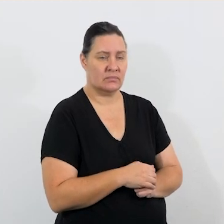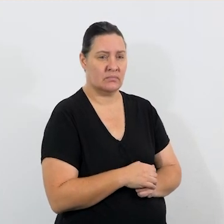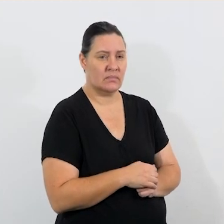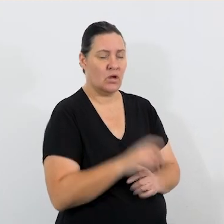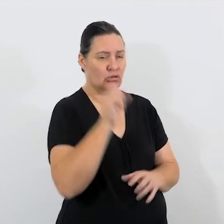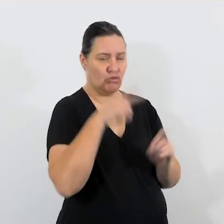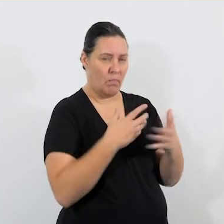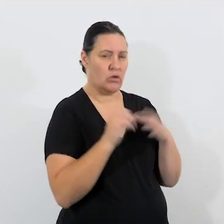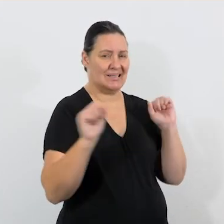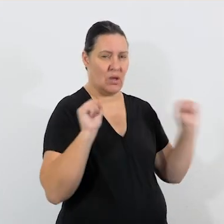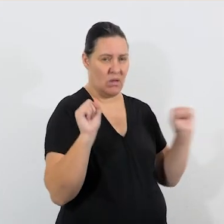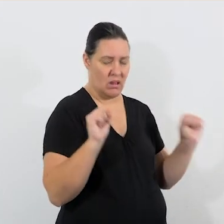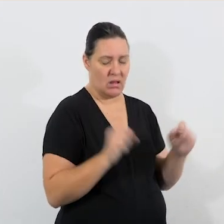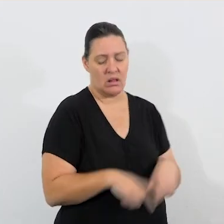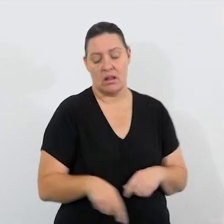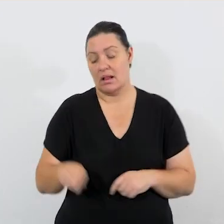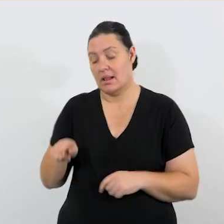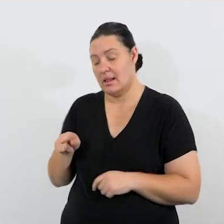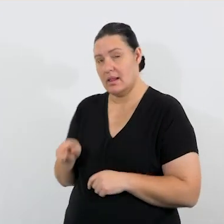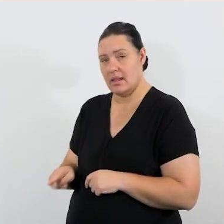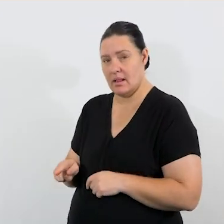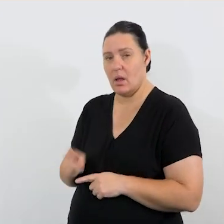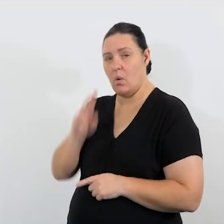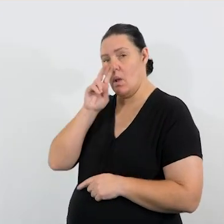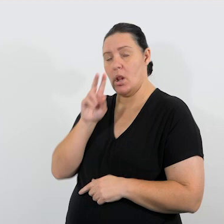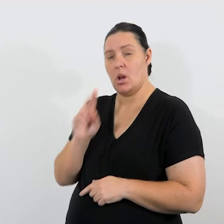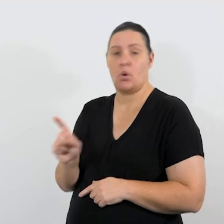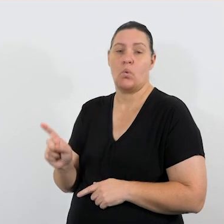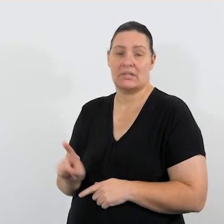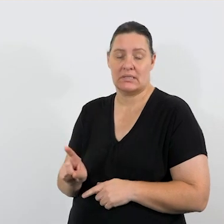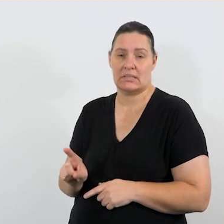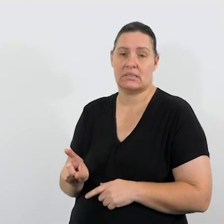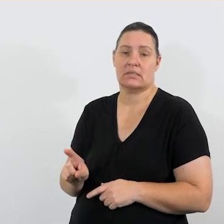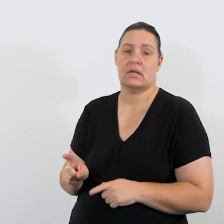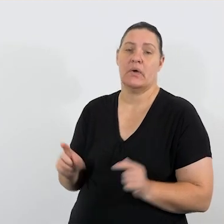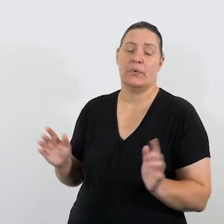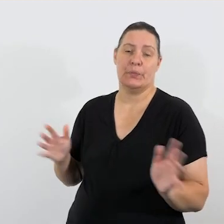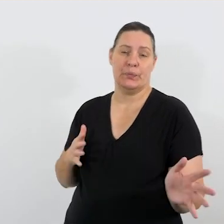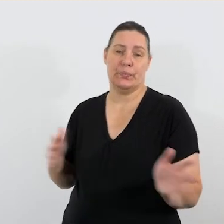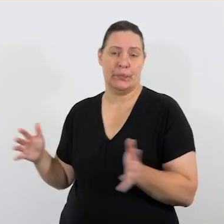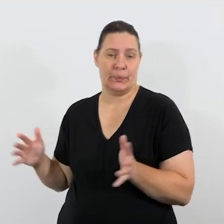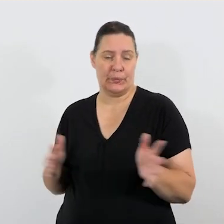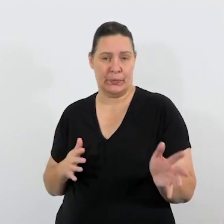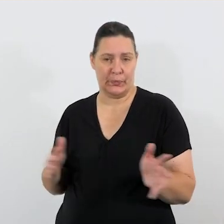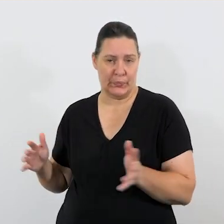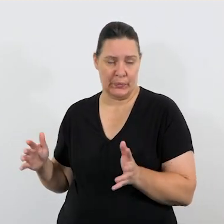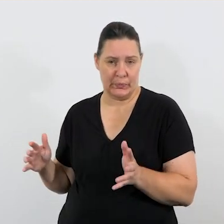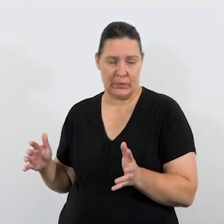focusing on the water droplets on the towel. And then here, the atmosphere, we are looking at the